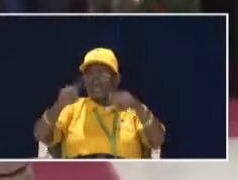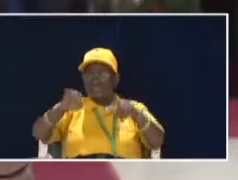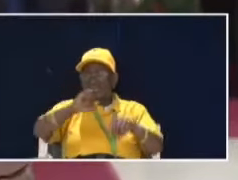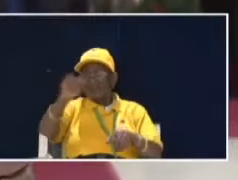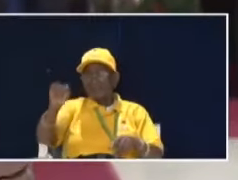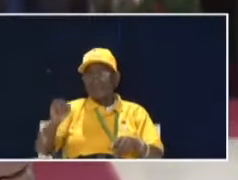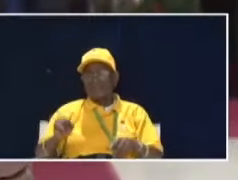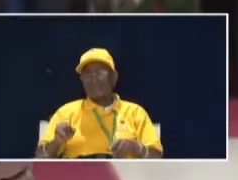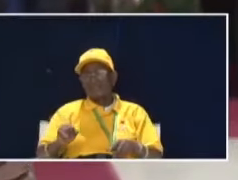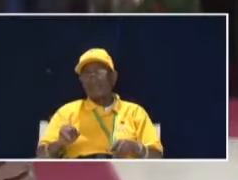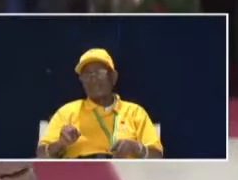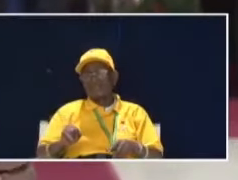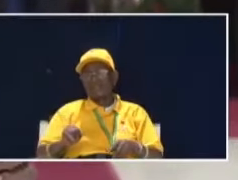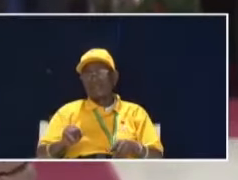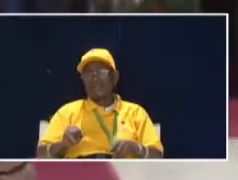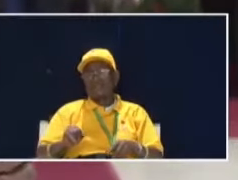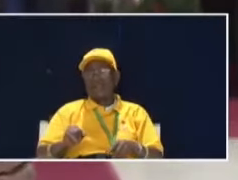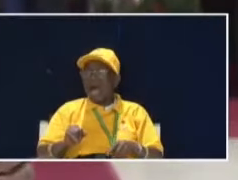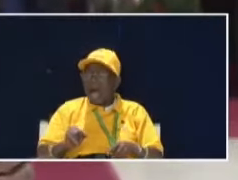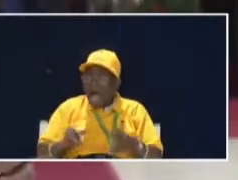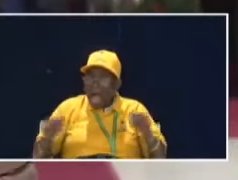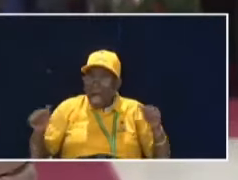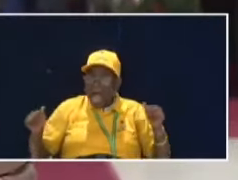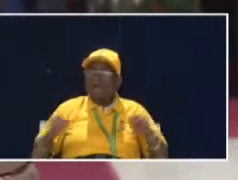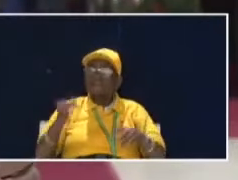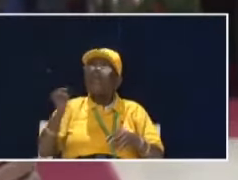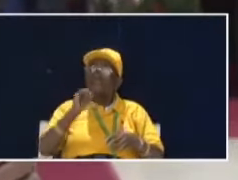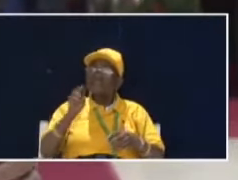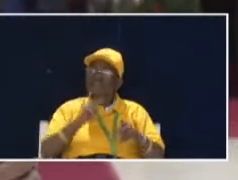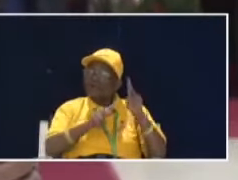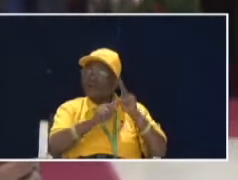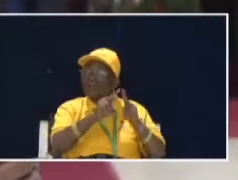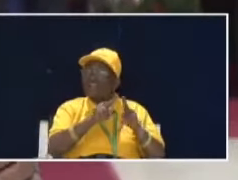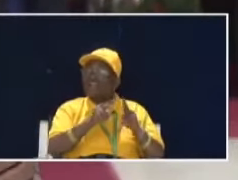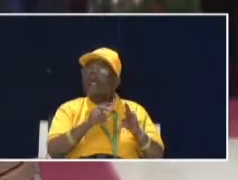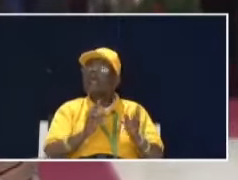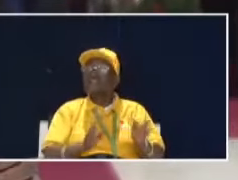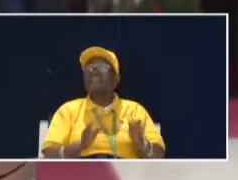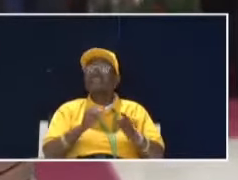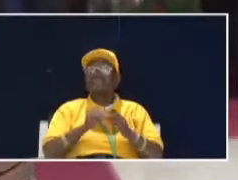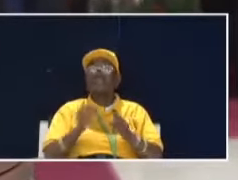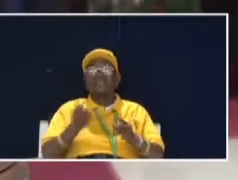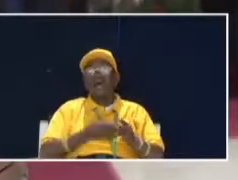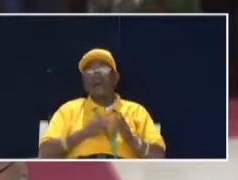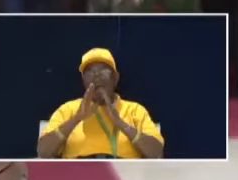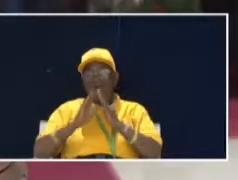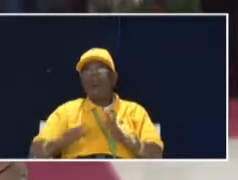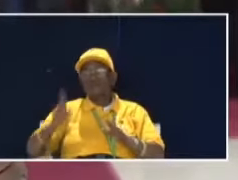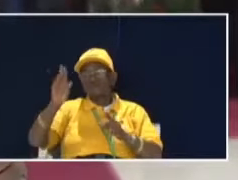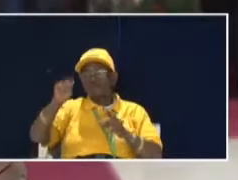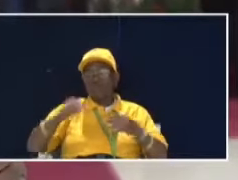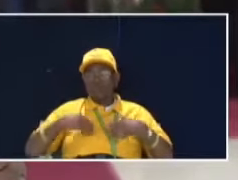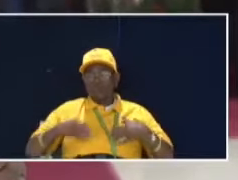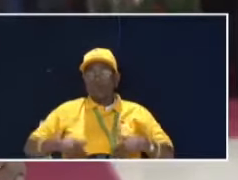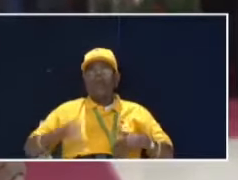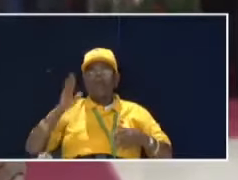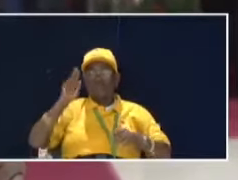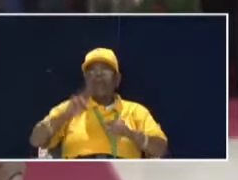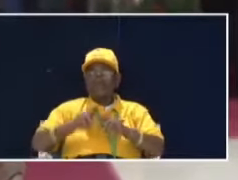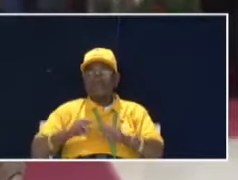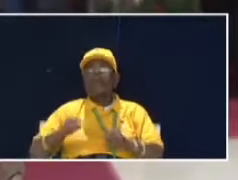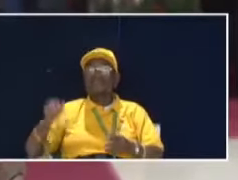There's a prophet in our house. He said, nobody will sit down till we bring you. Call of